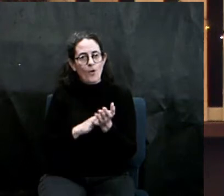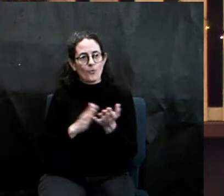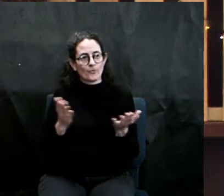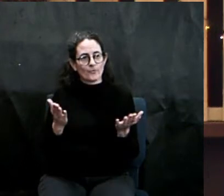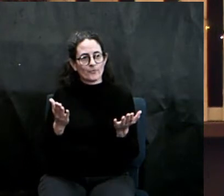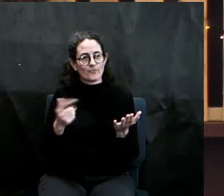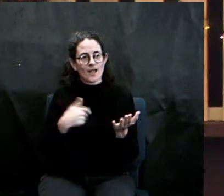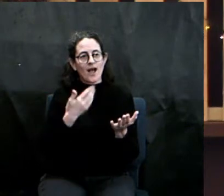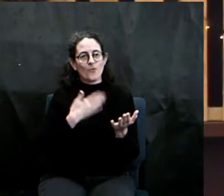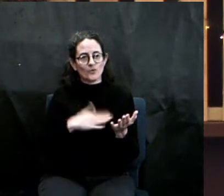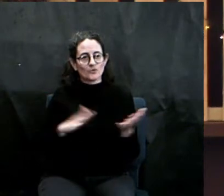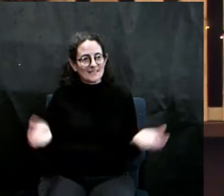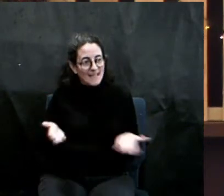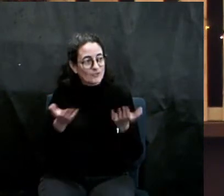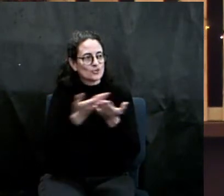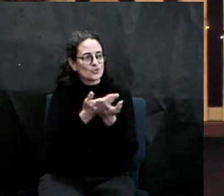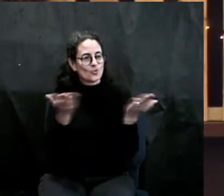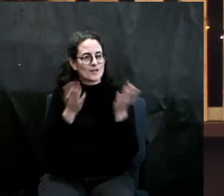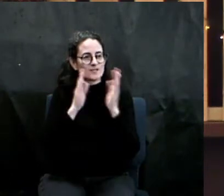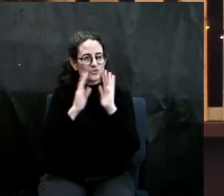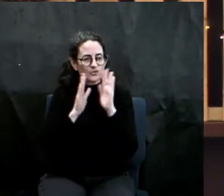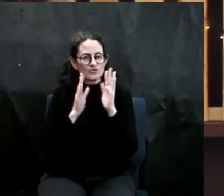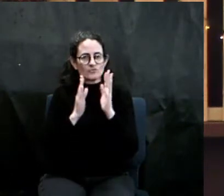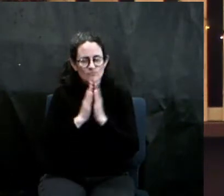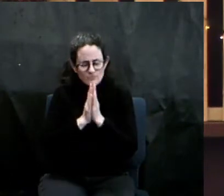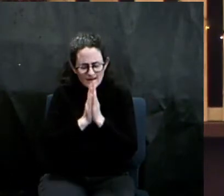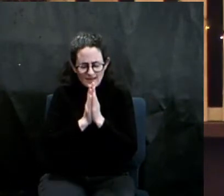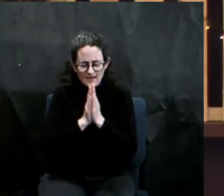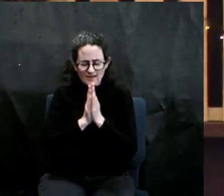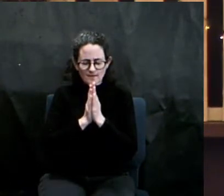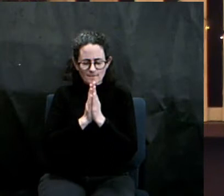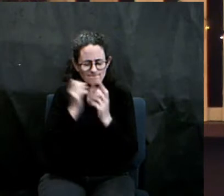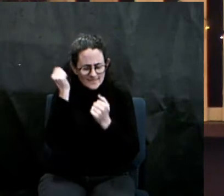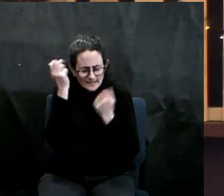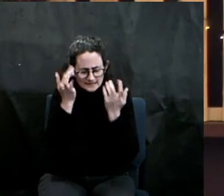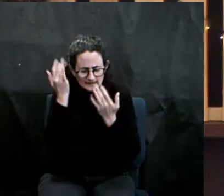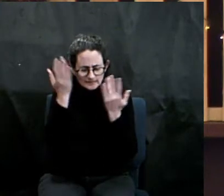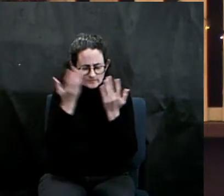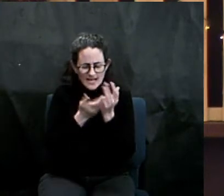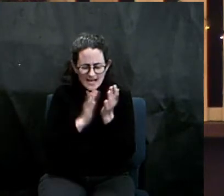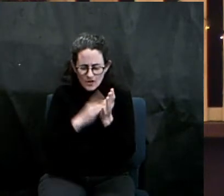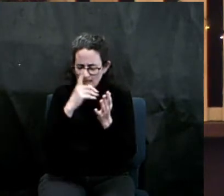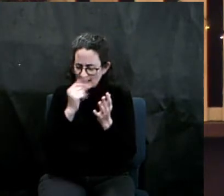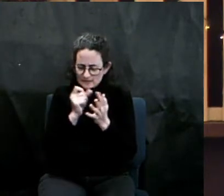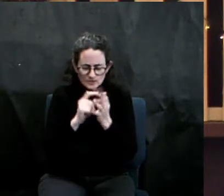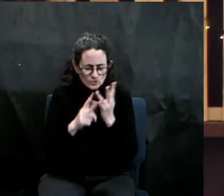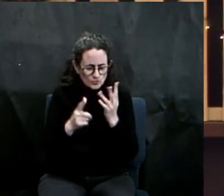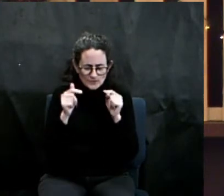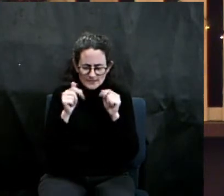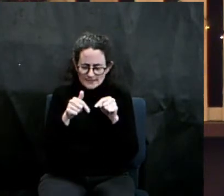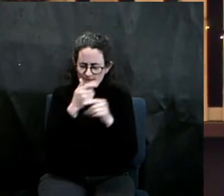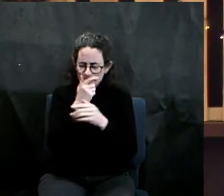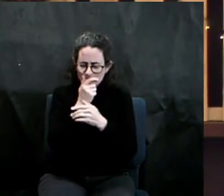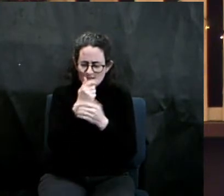I want to urge us as a church to prayerfully consider how can we sharpen our gospel outreach.